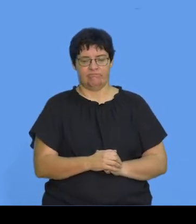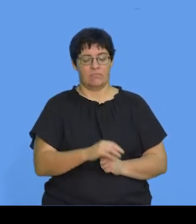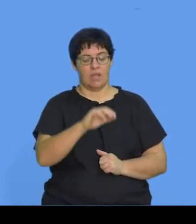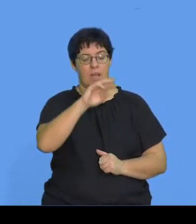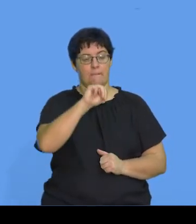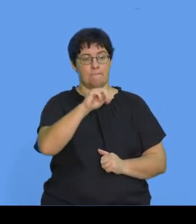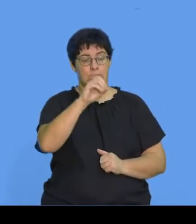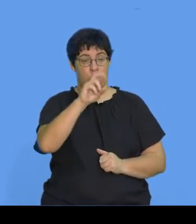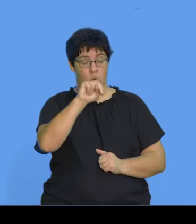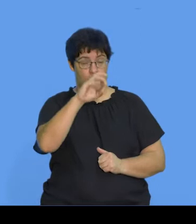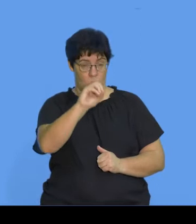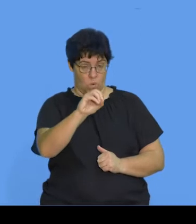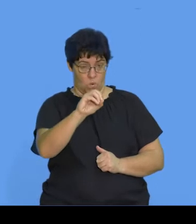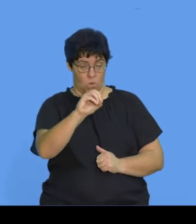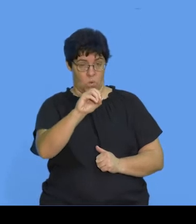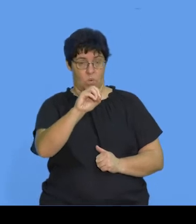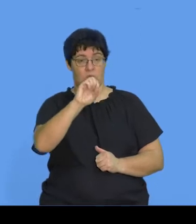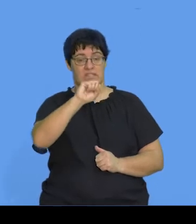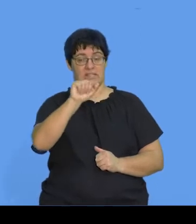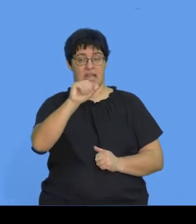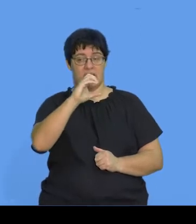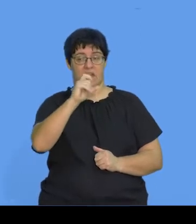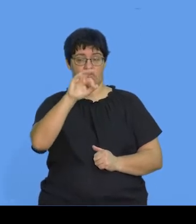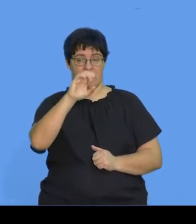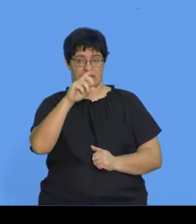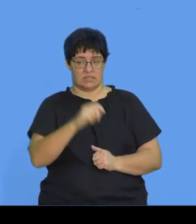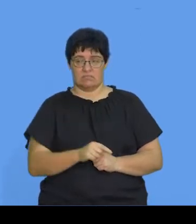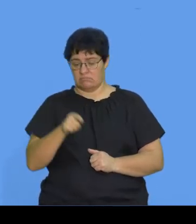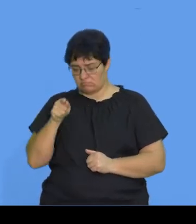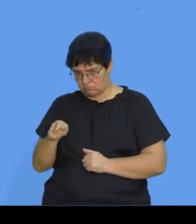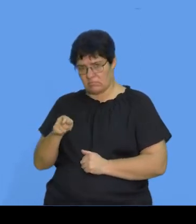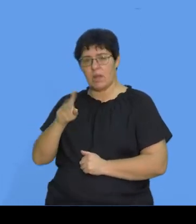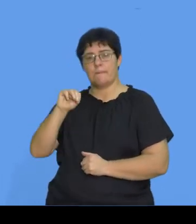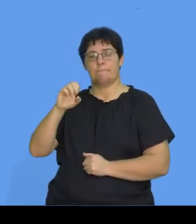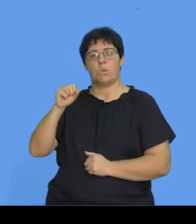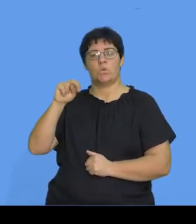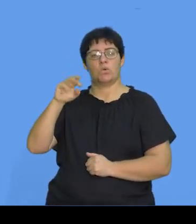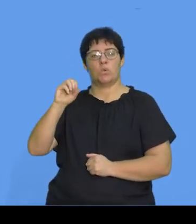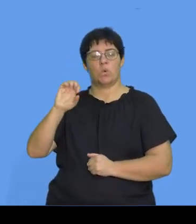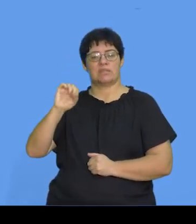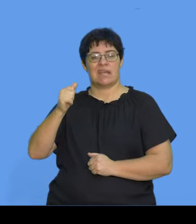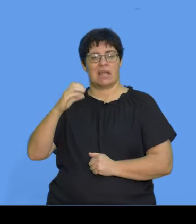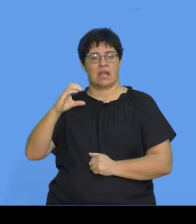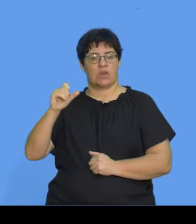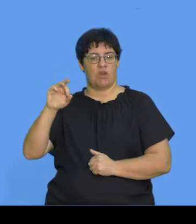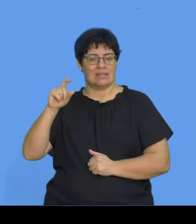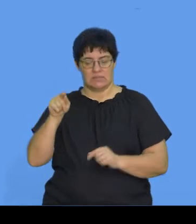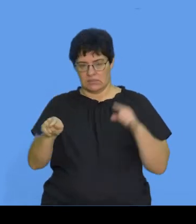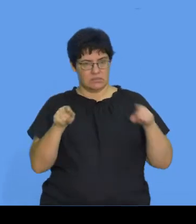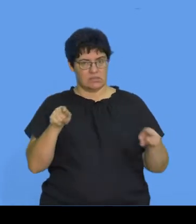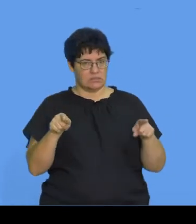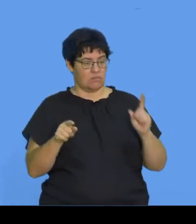a monosaccharide. This one over here is called a monosaccharide. When we add